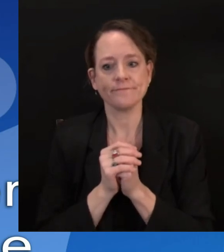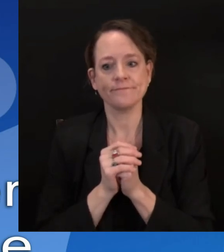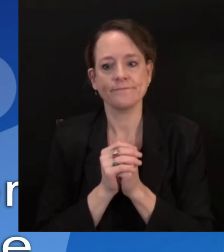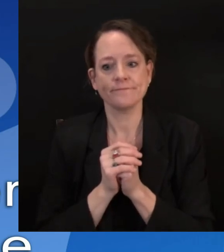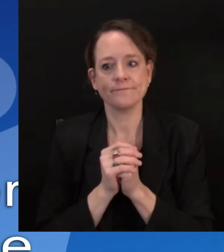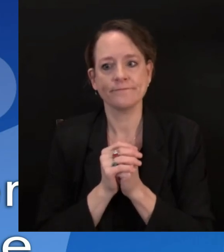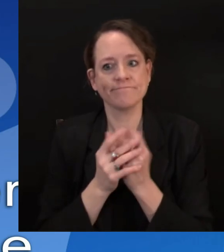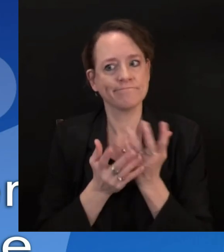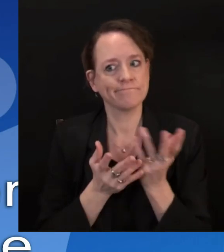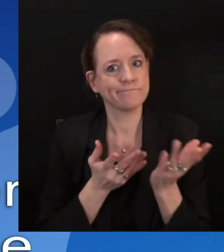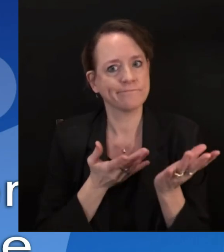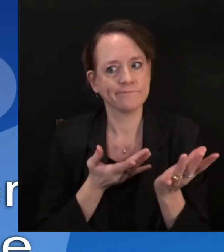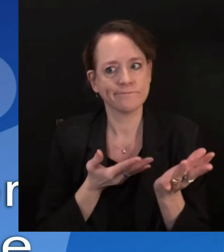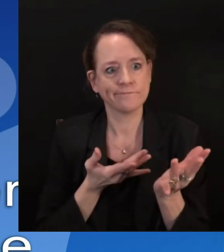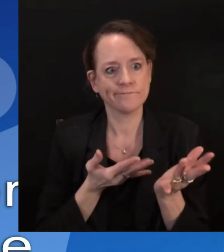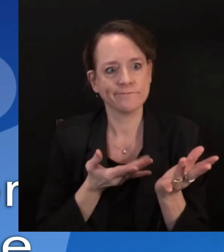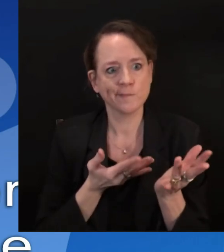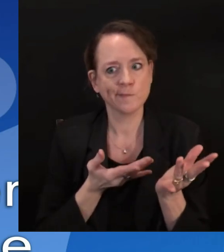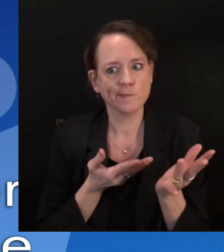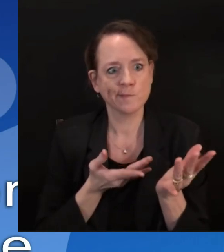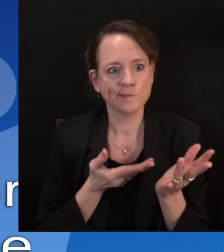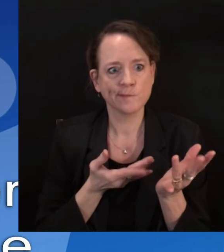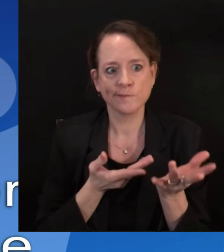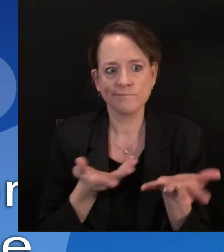Once again, Denise Lockwood.